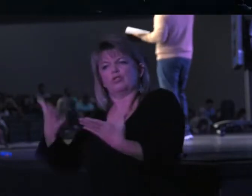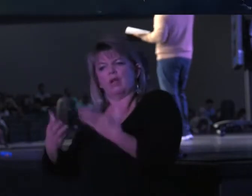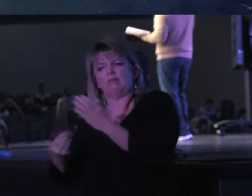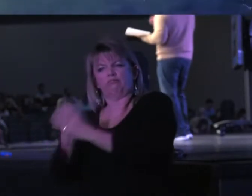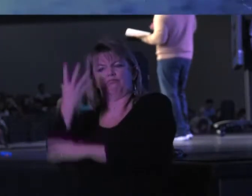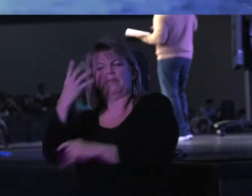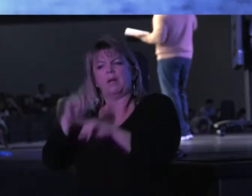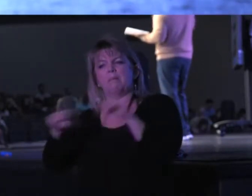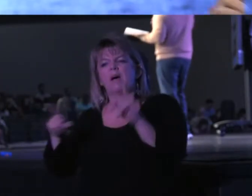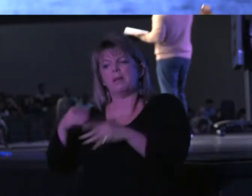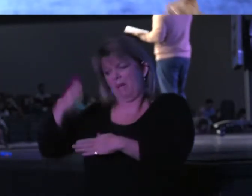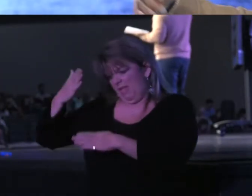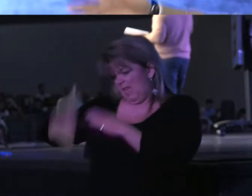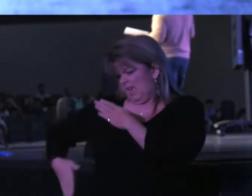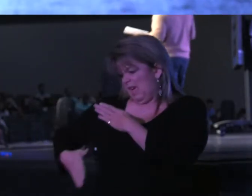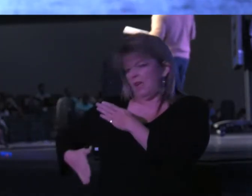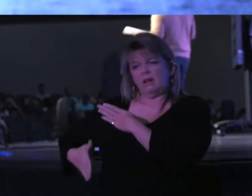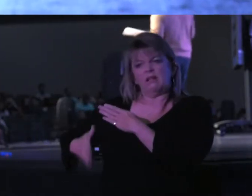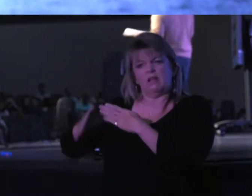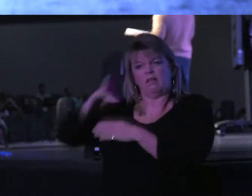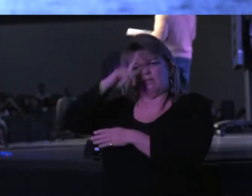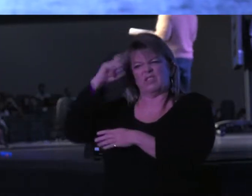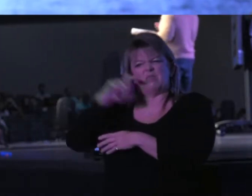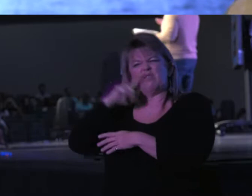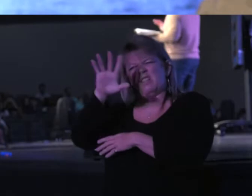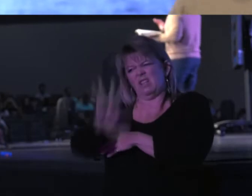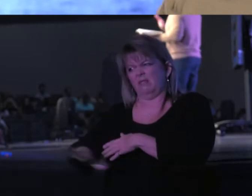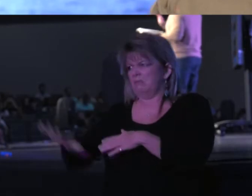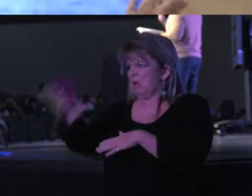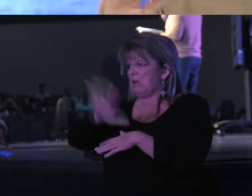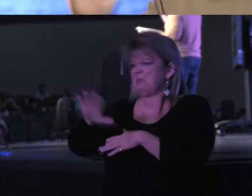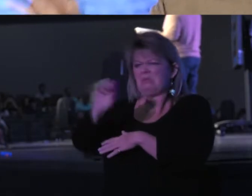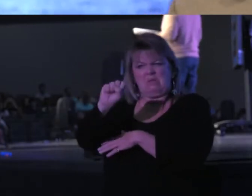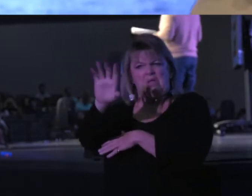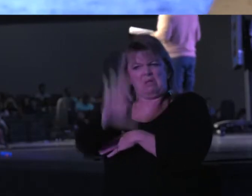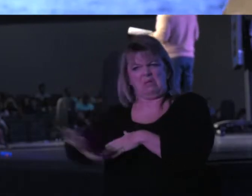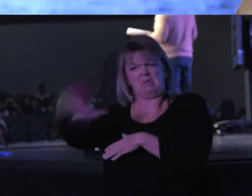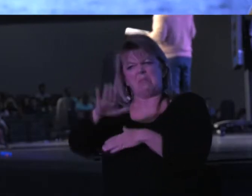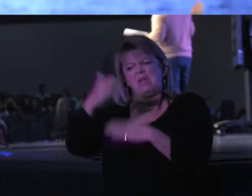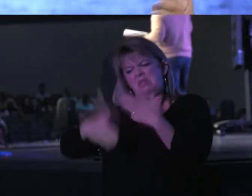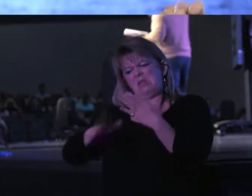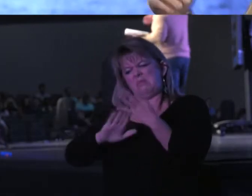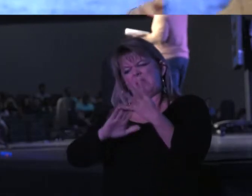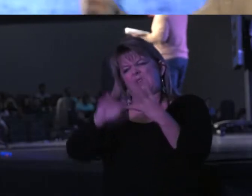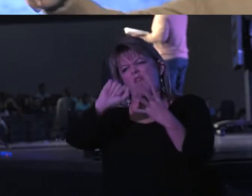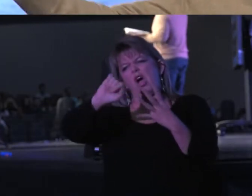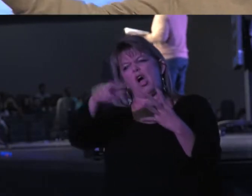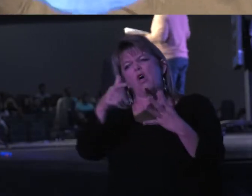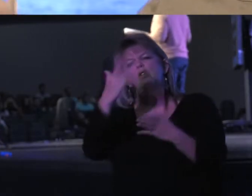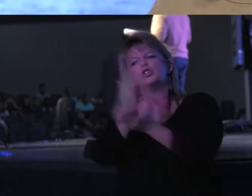in. But by the end of the summer, really around here, by the end of August,